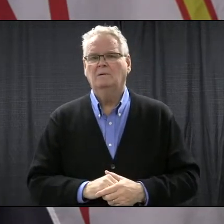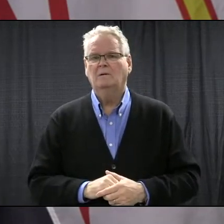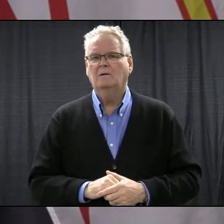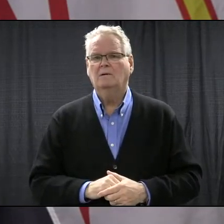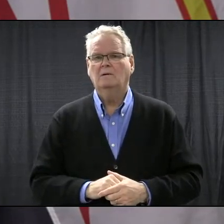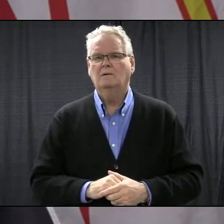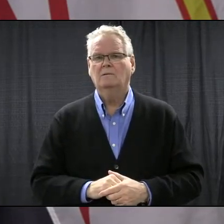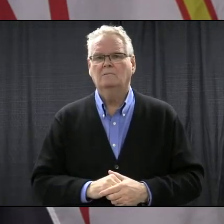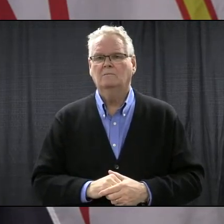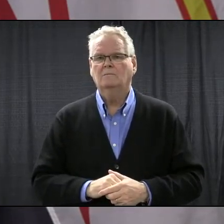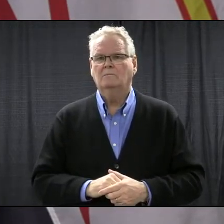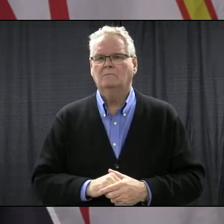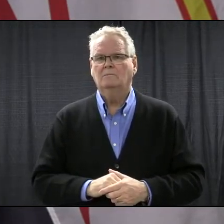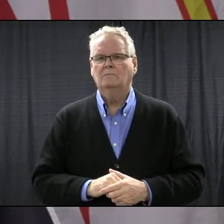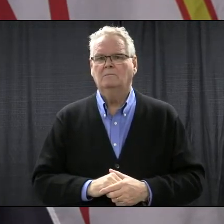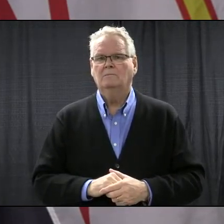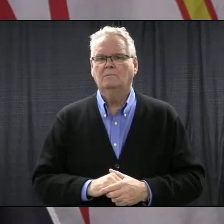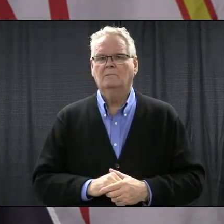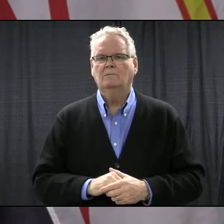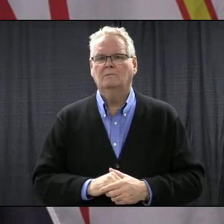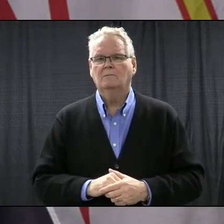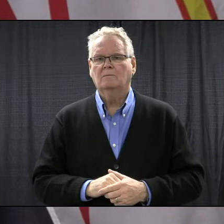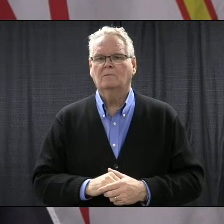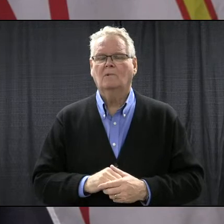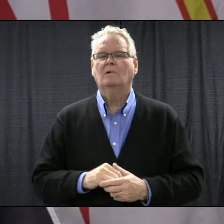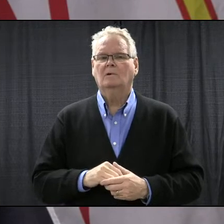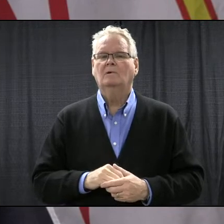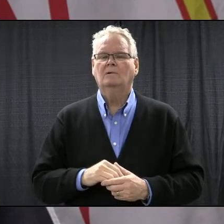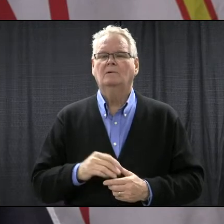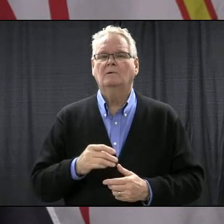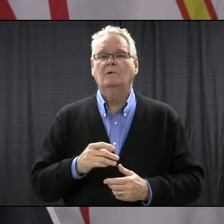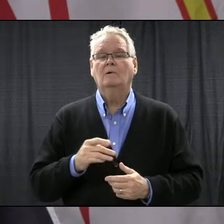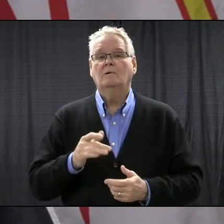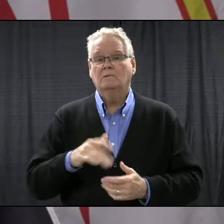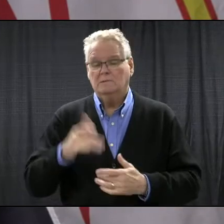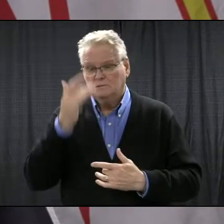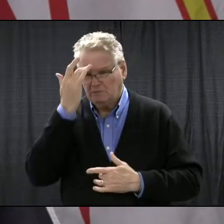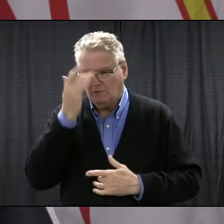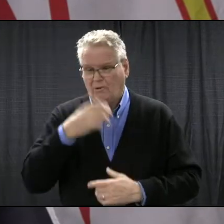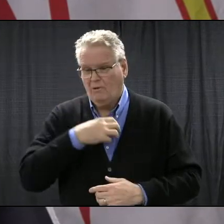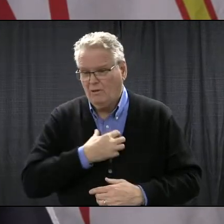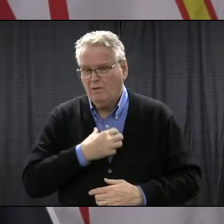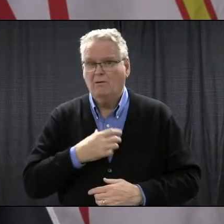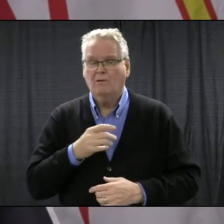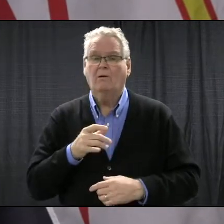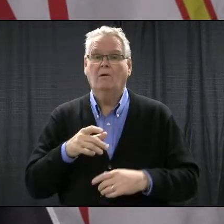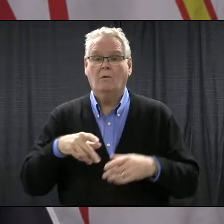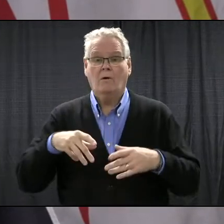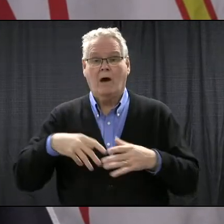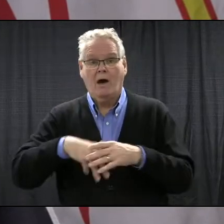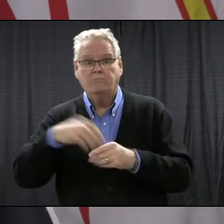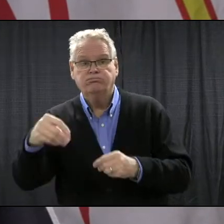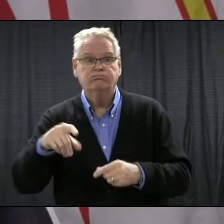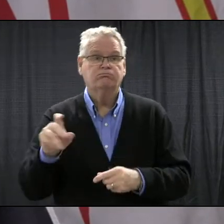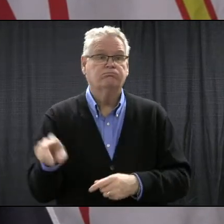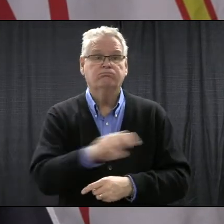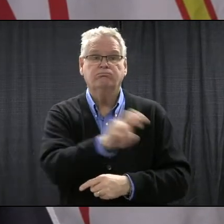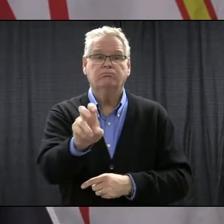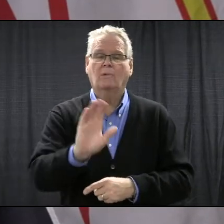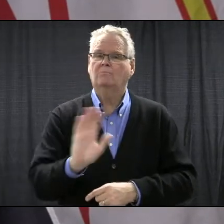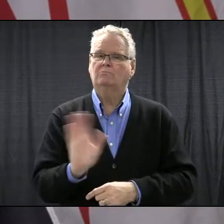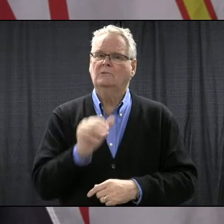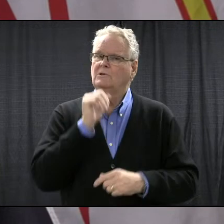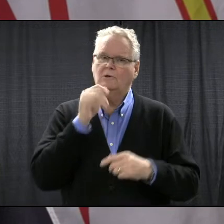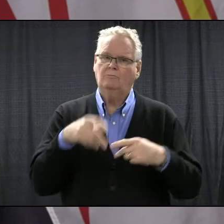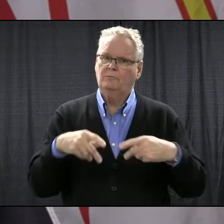please get tested if you have any symptoms. As a recap for anyone just joining us, there is one new case of COVID today, and the number